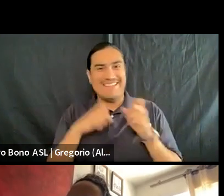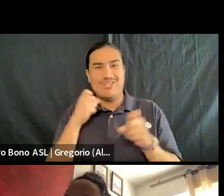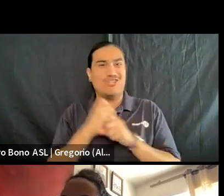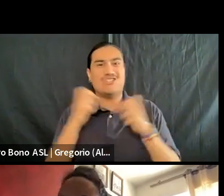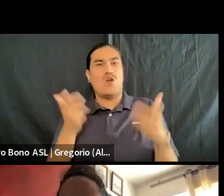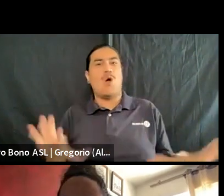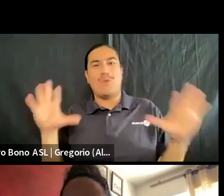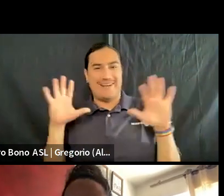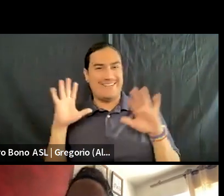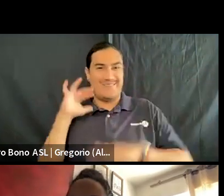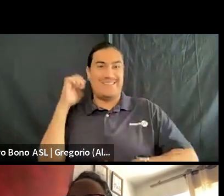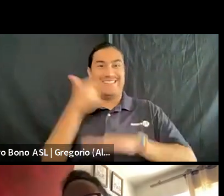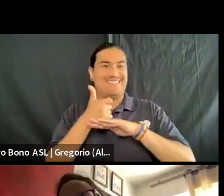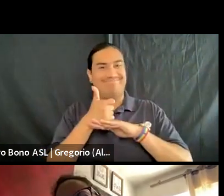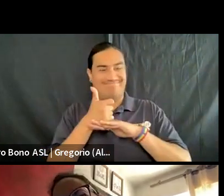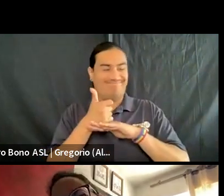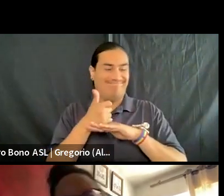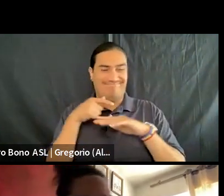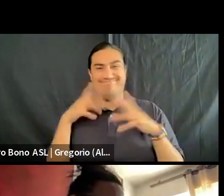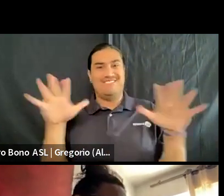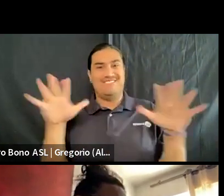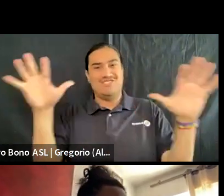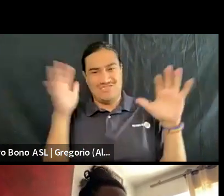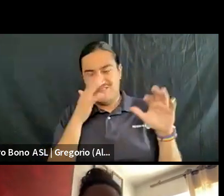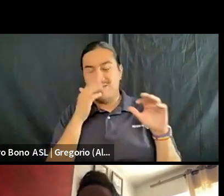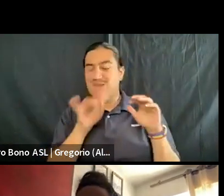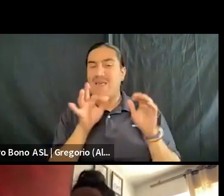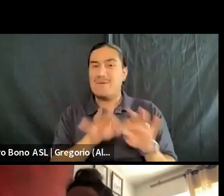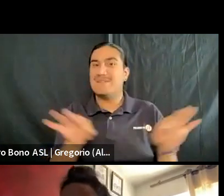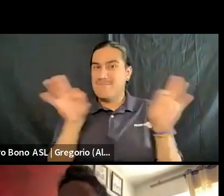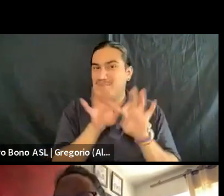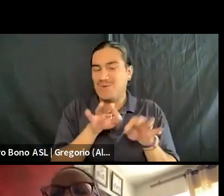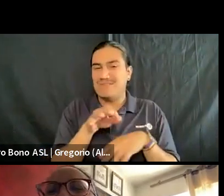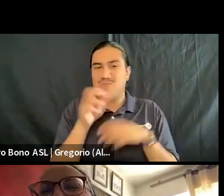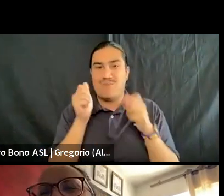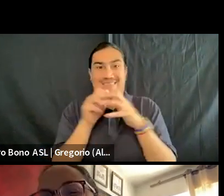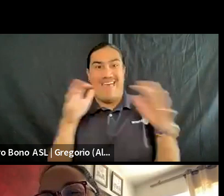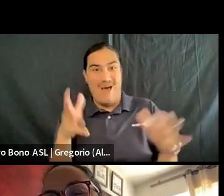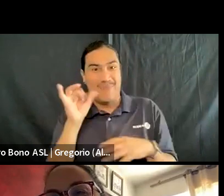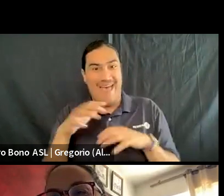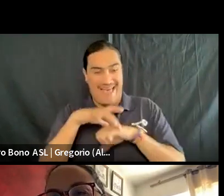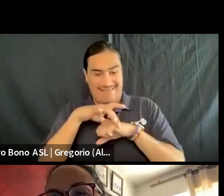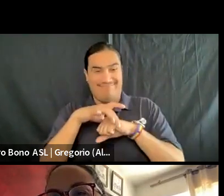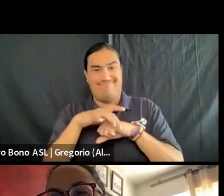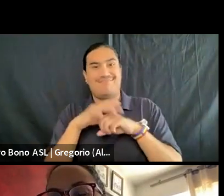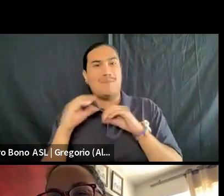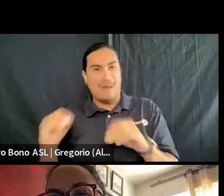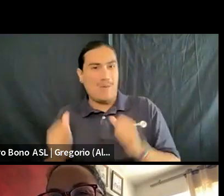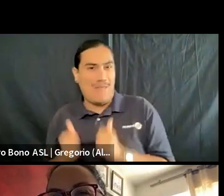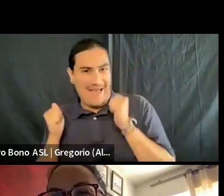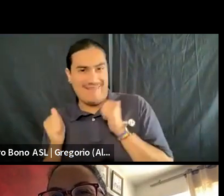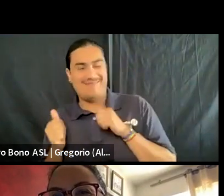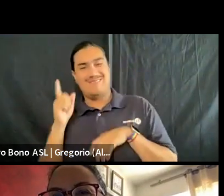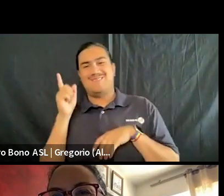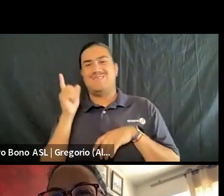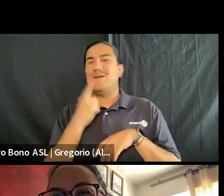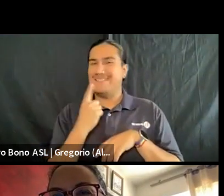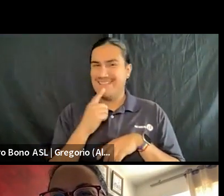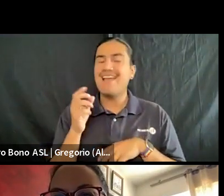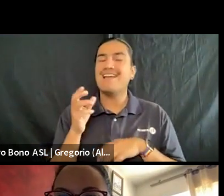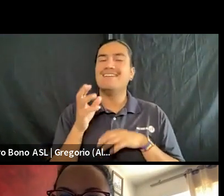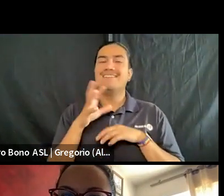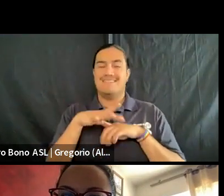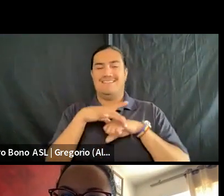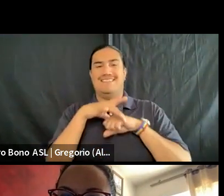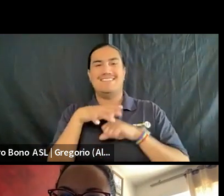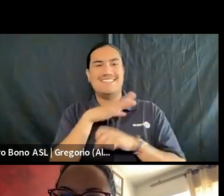setting was important. Without this setting, there would not be any life. So I would say the setting is there, and then people walk into